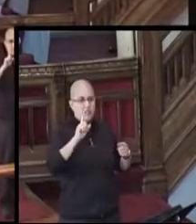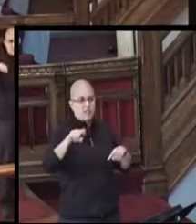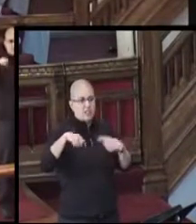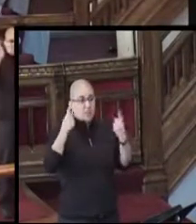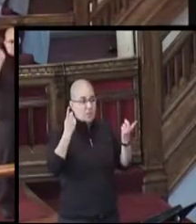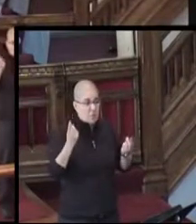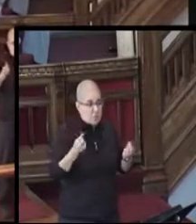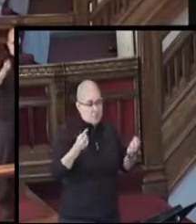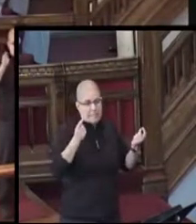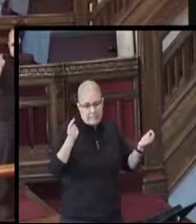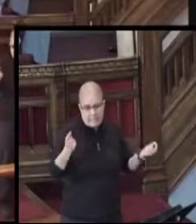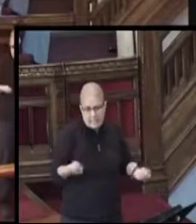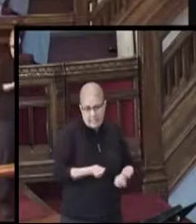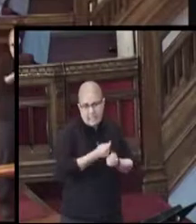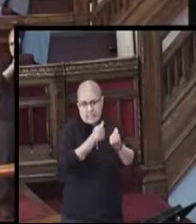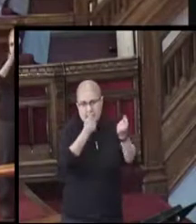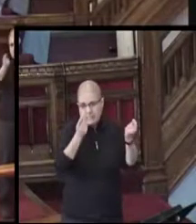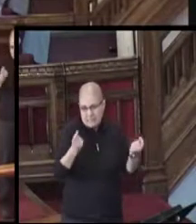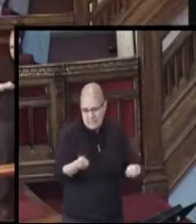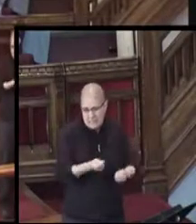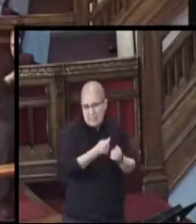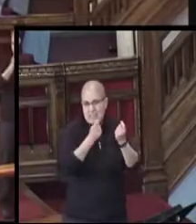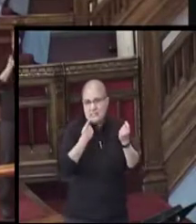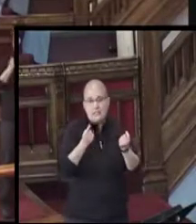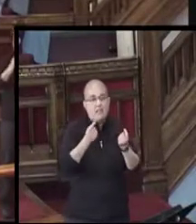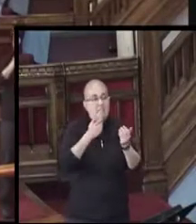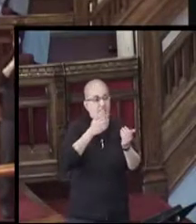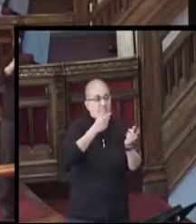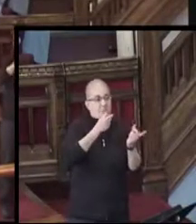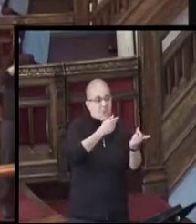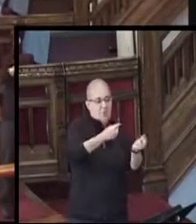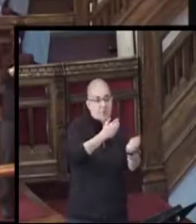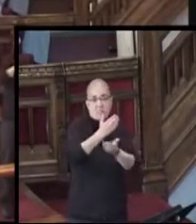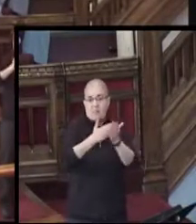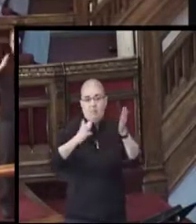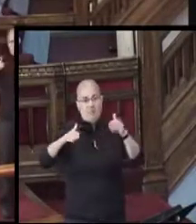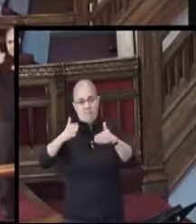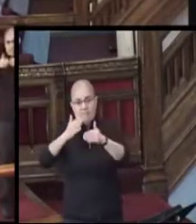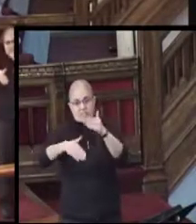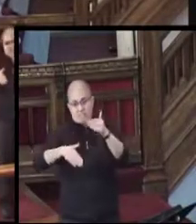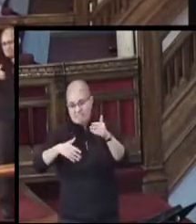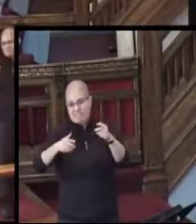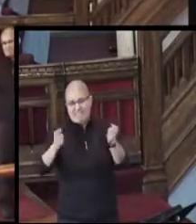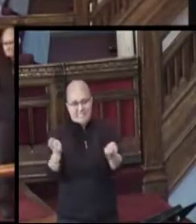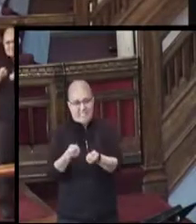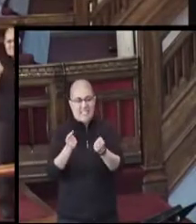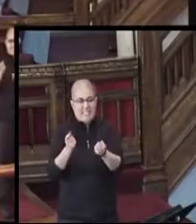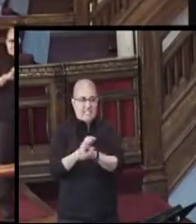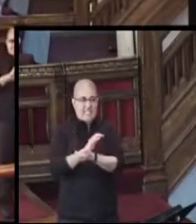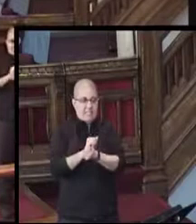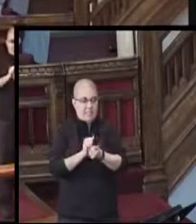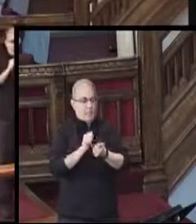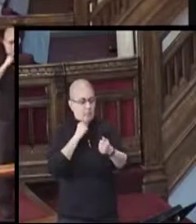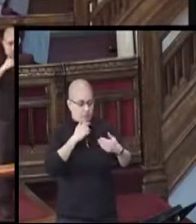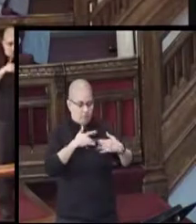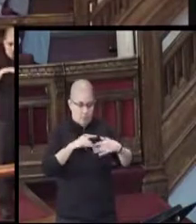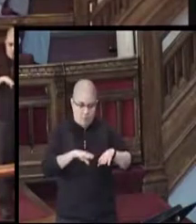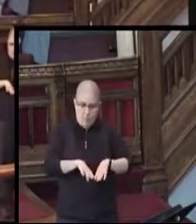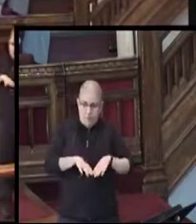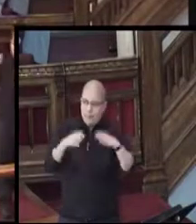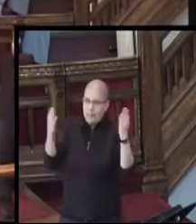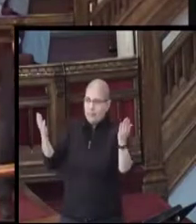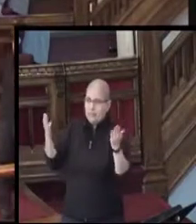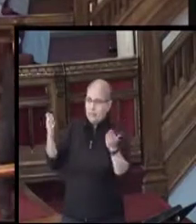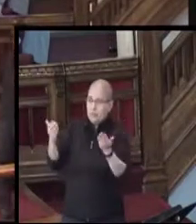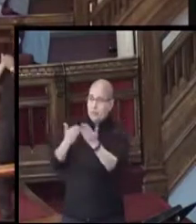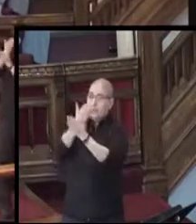done, and by things we have left undone. We open our hearts again to the renewal, the